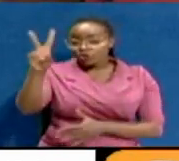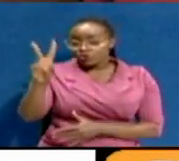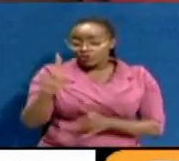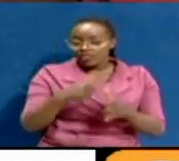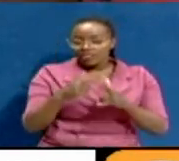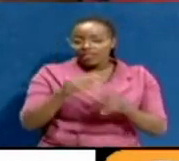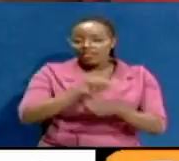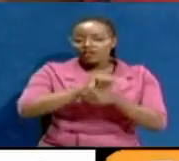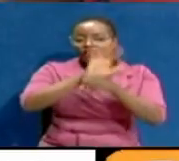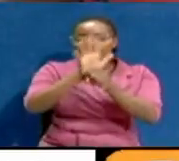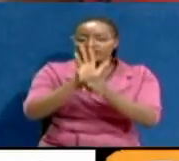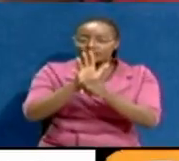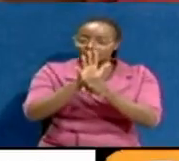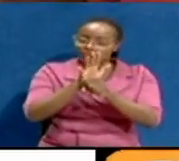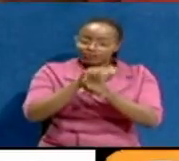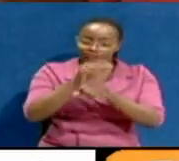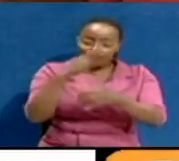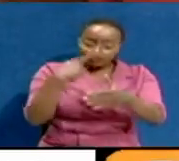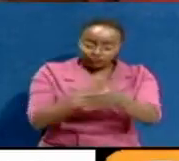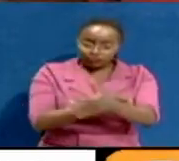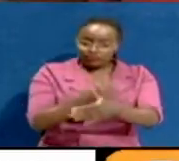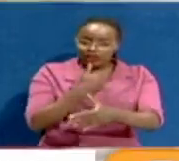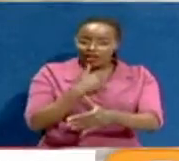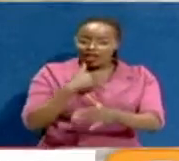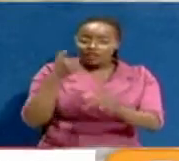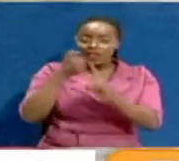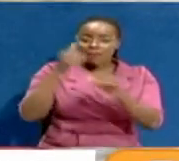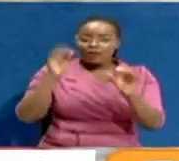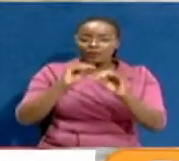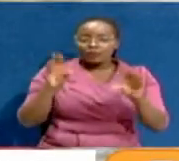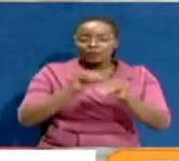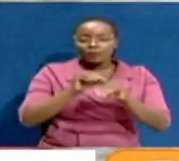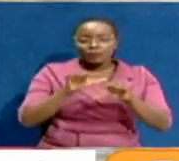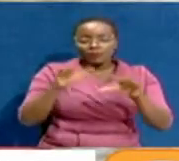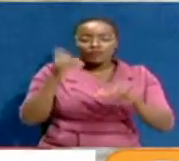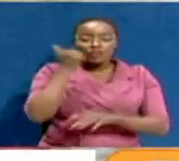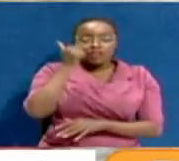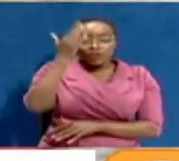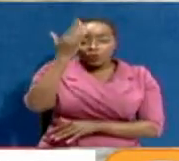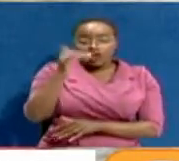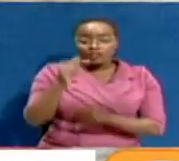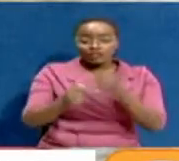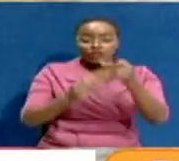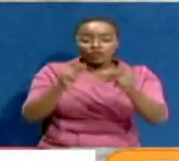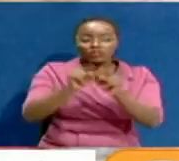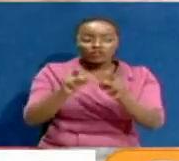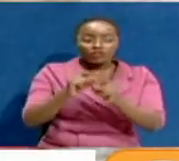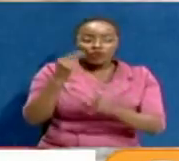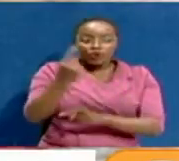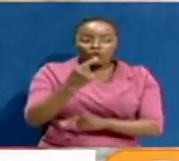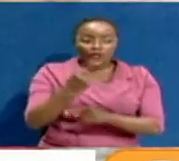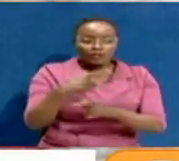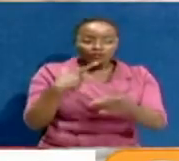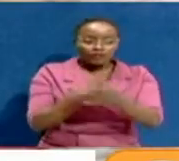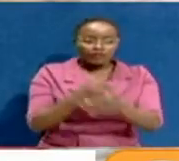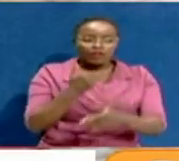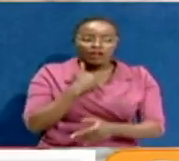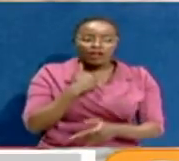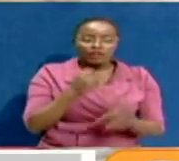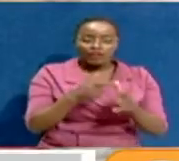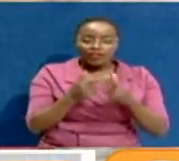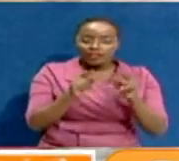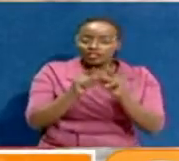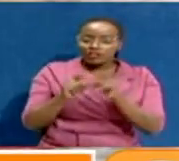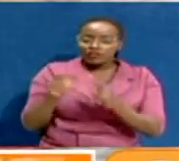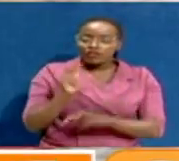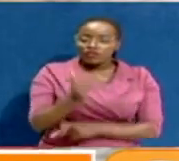the vaccine is unlikely to make a significant impact on spread of disease because we are still only vaccinating a few people. So